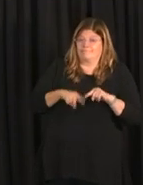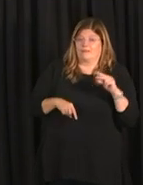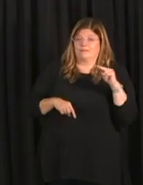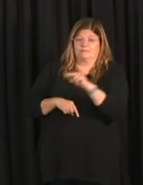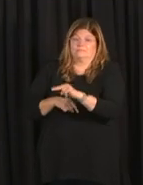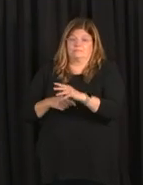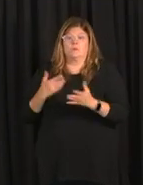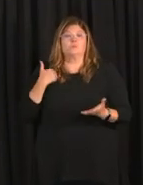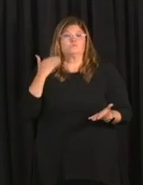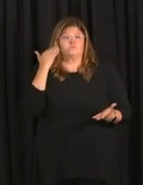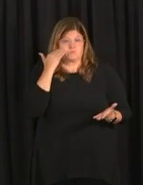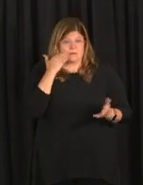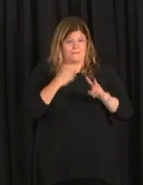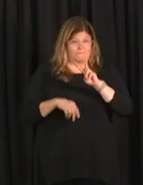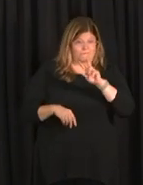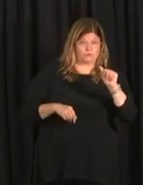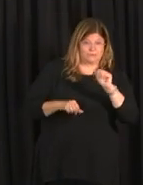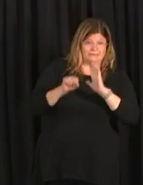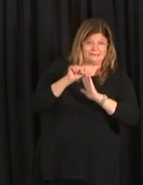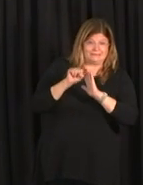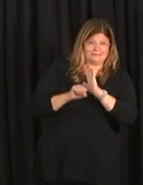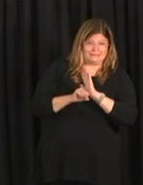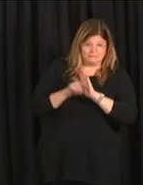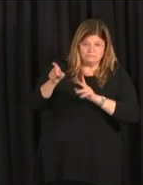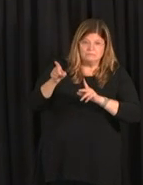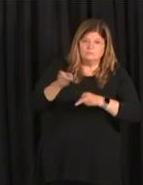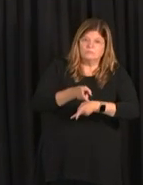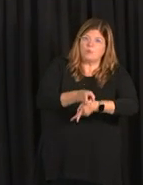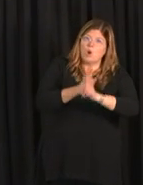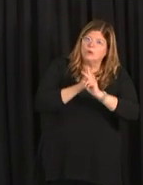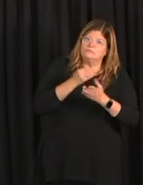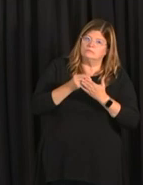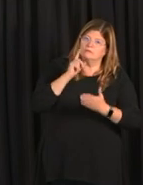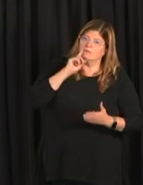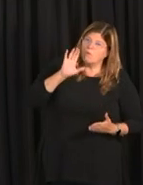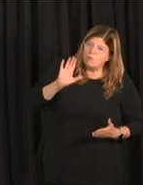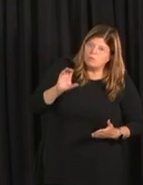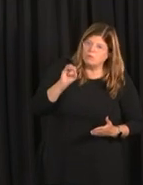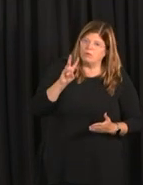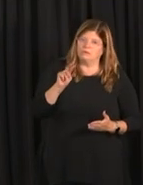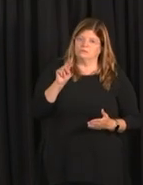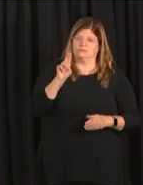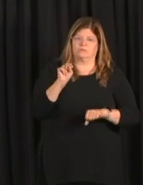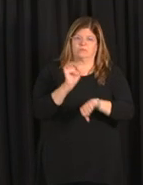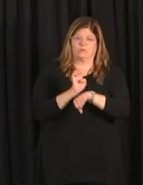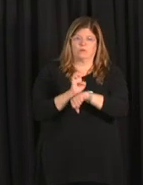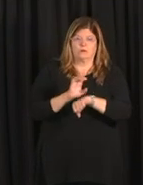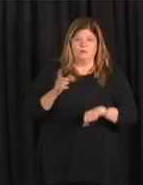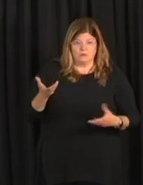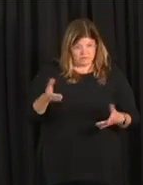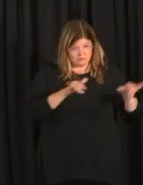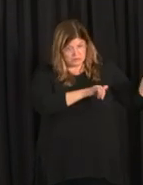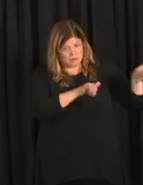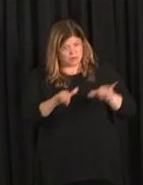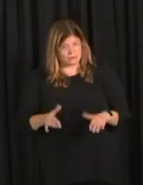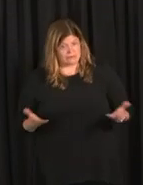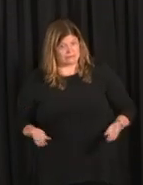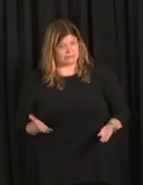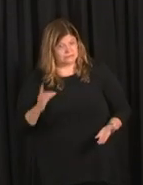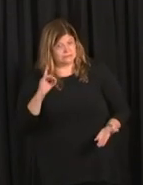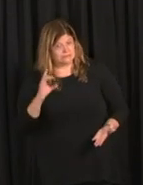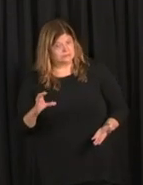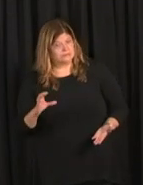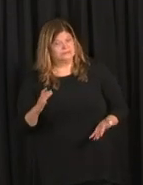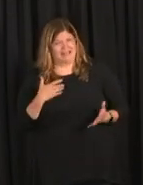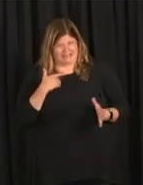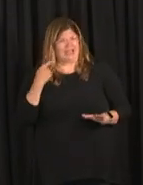know, Virginia has said that by October, they may have to borrow money for their unemployment insurance fund. Do you know if that's the case for DC? I've heard something along